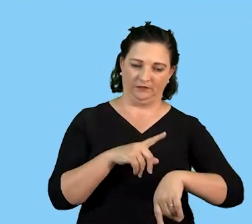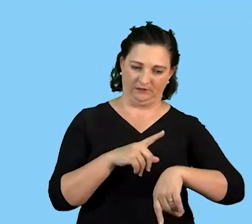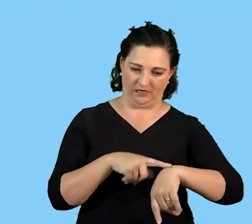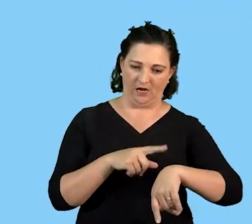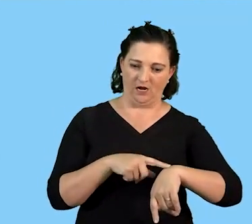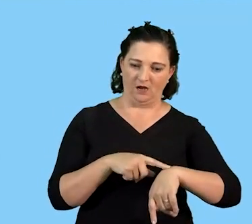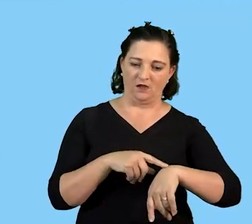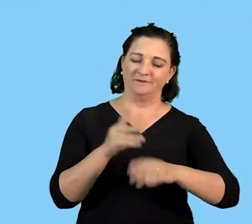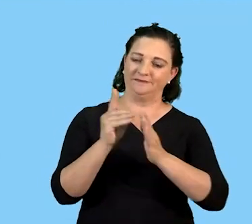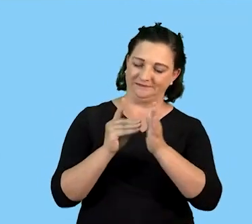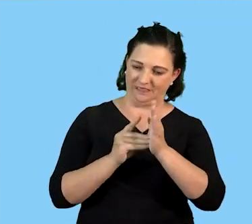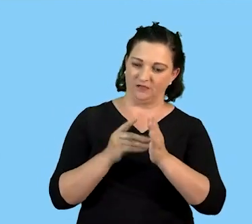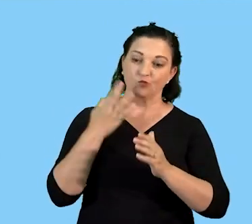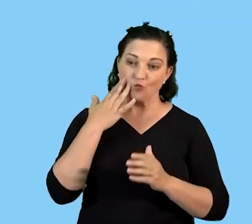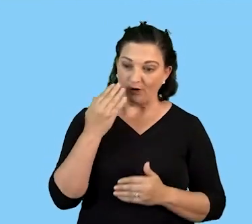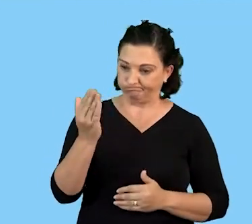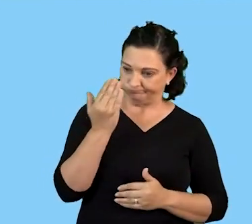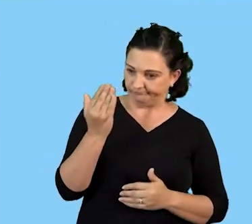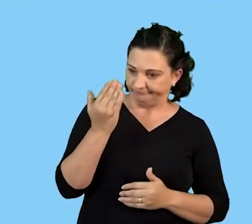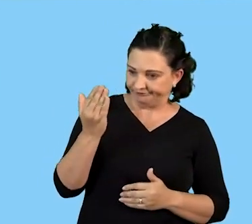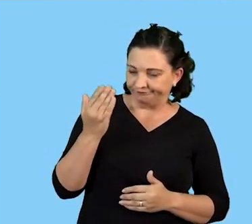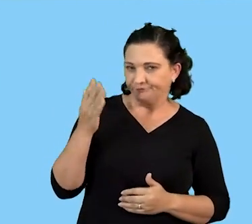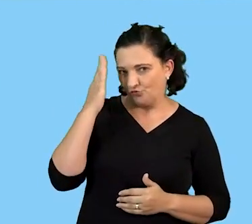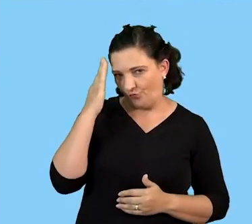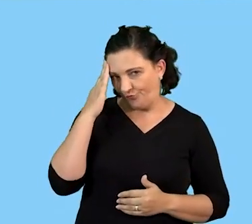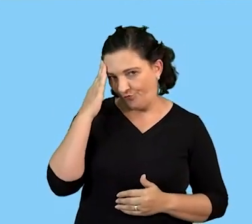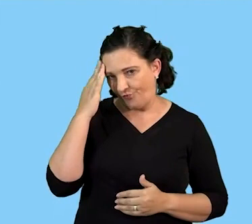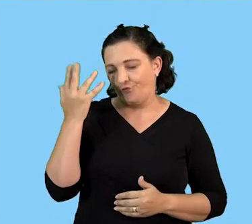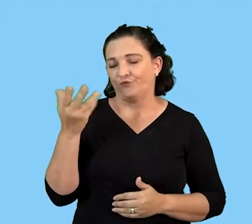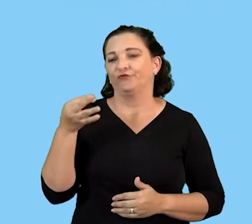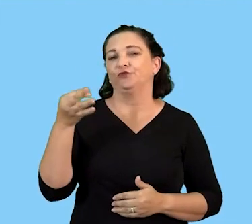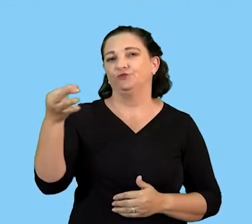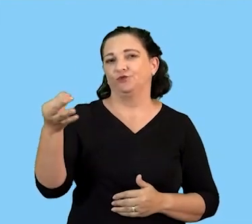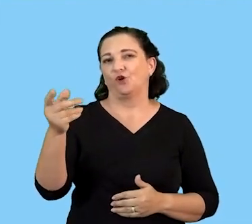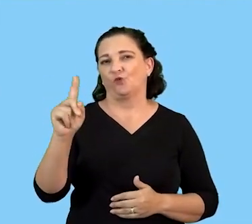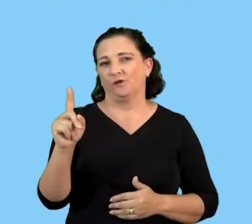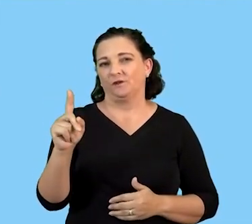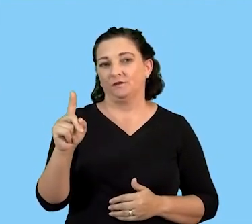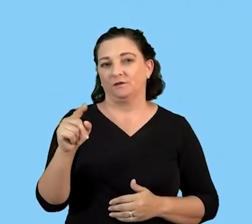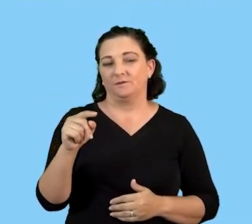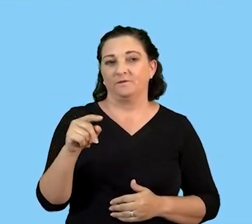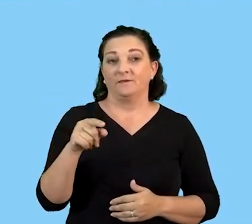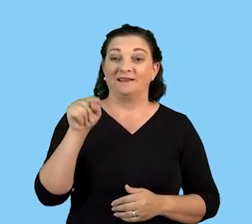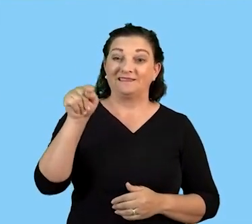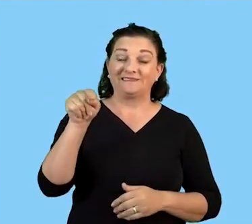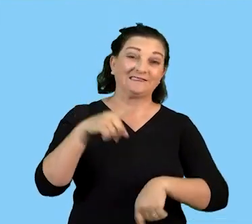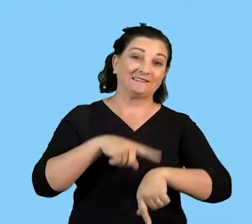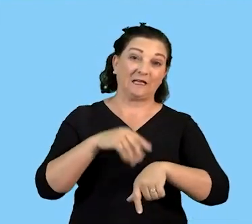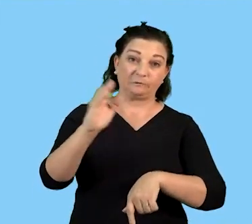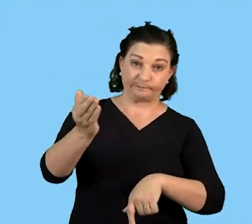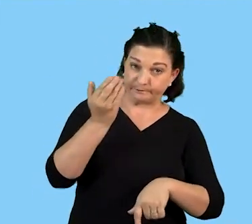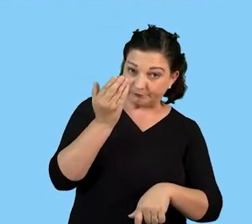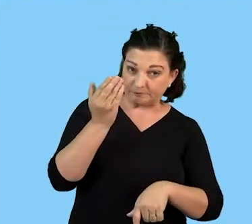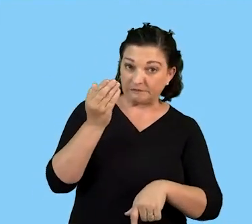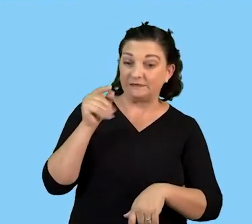because project planners are able to project dates in advance, that during this time or by this time, this